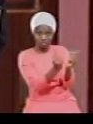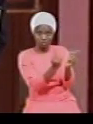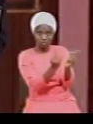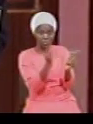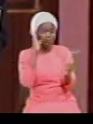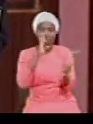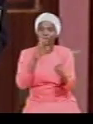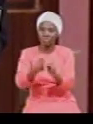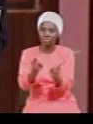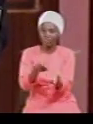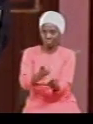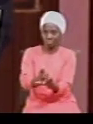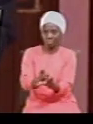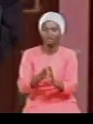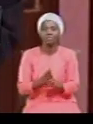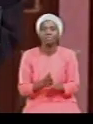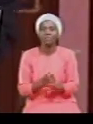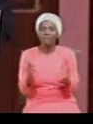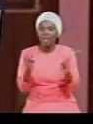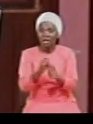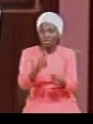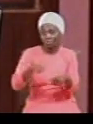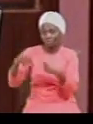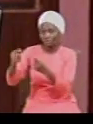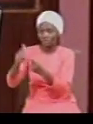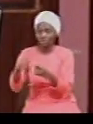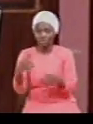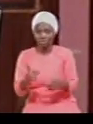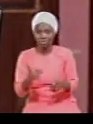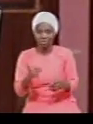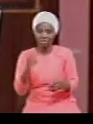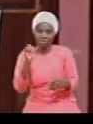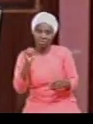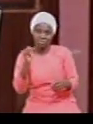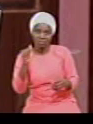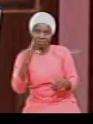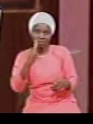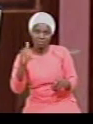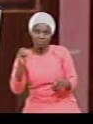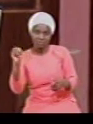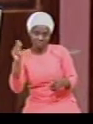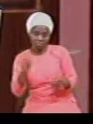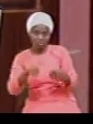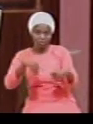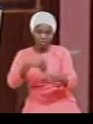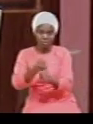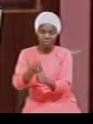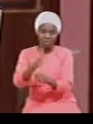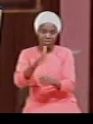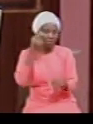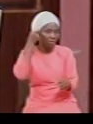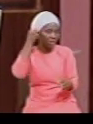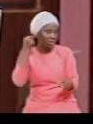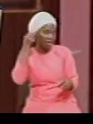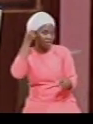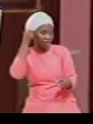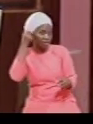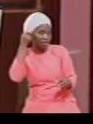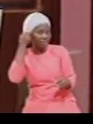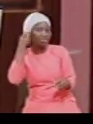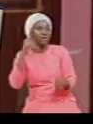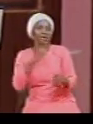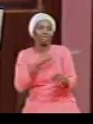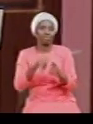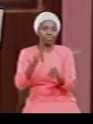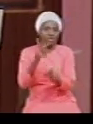be honest. As you go to the saloon to make your ear and to tidy up your ear,